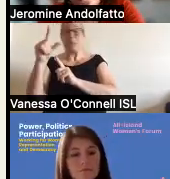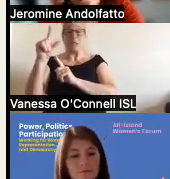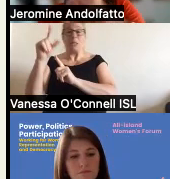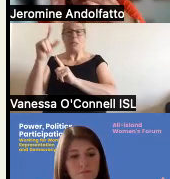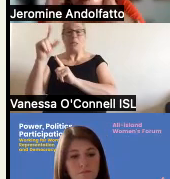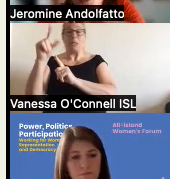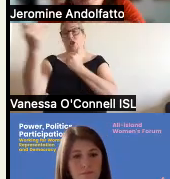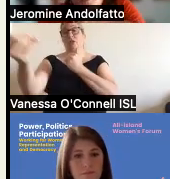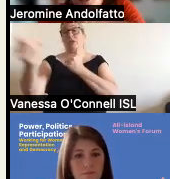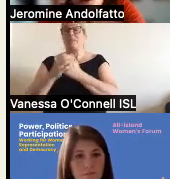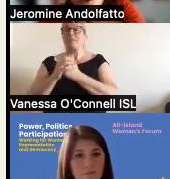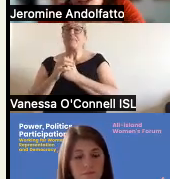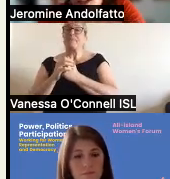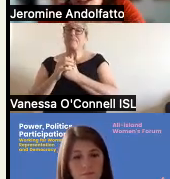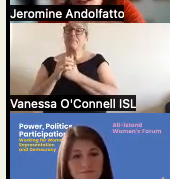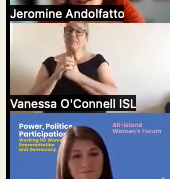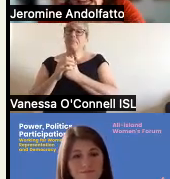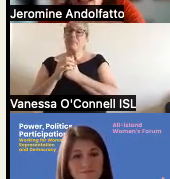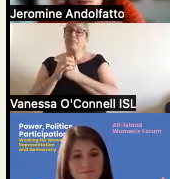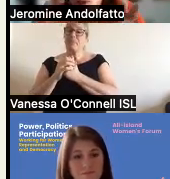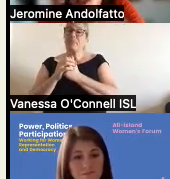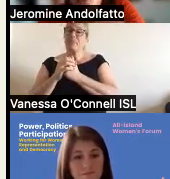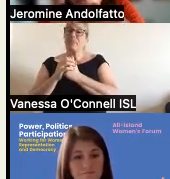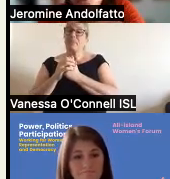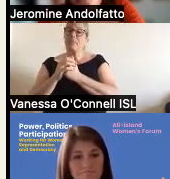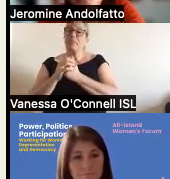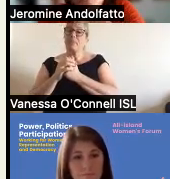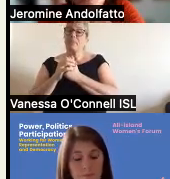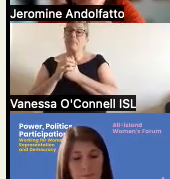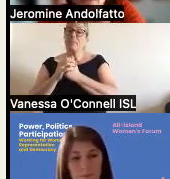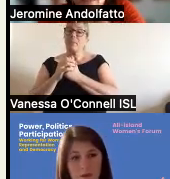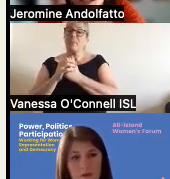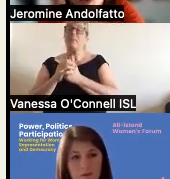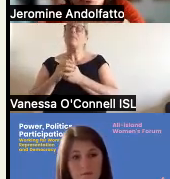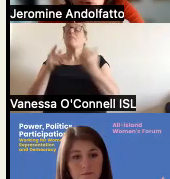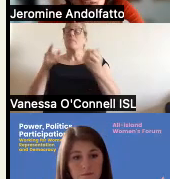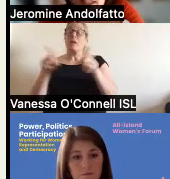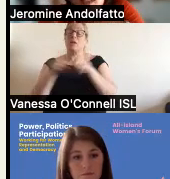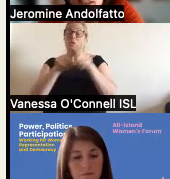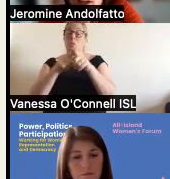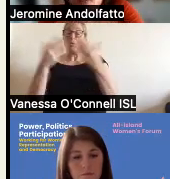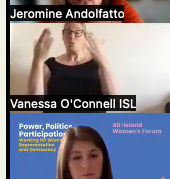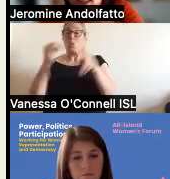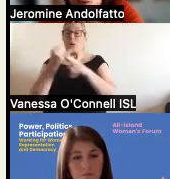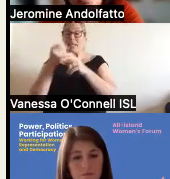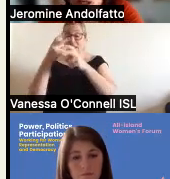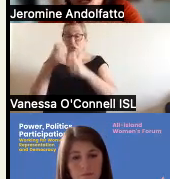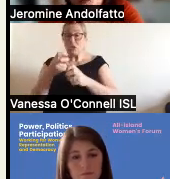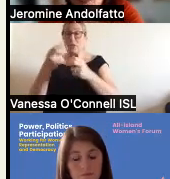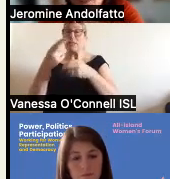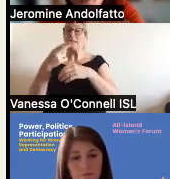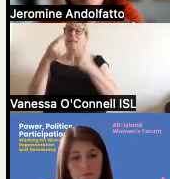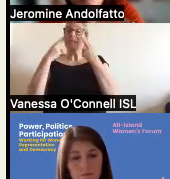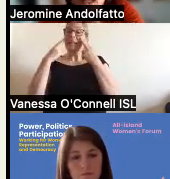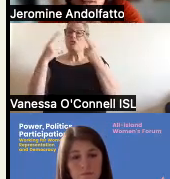So for us, the conclusion, and which is also shown through the study, is that natural progress is not enough, and that's why